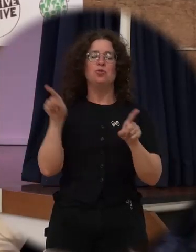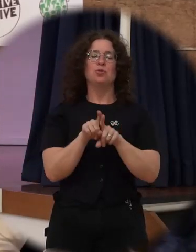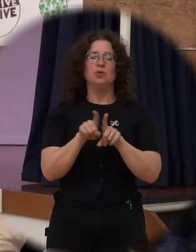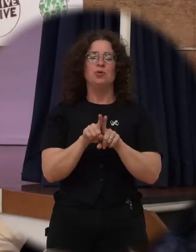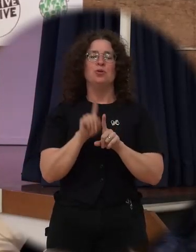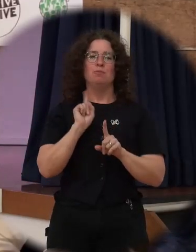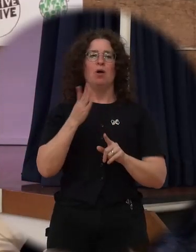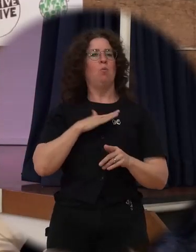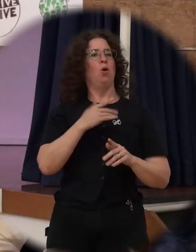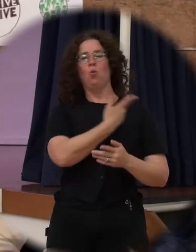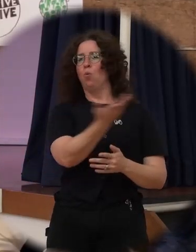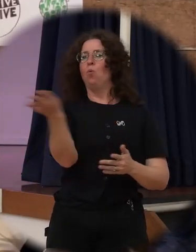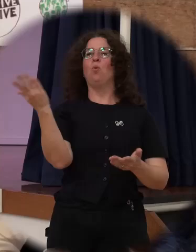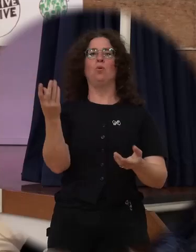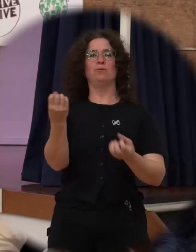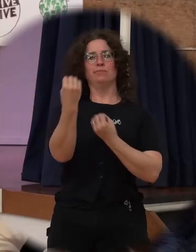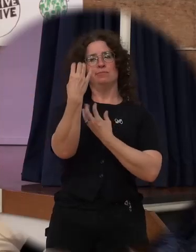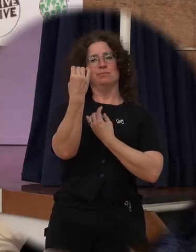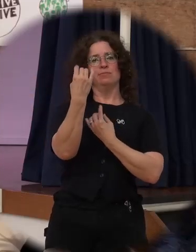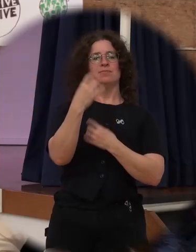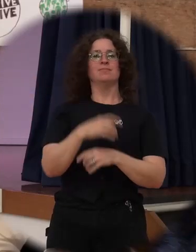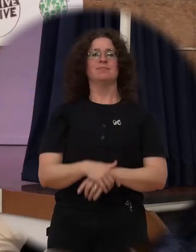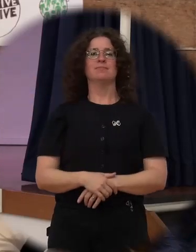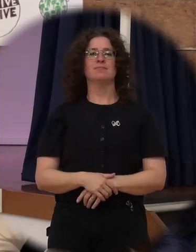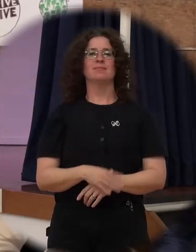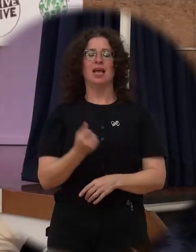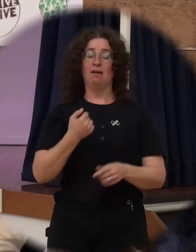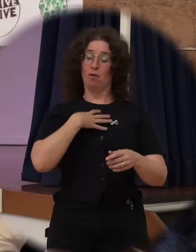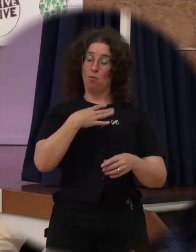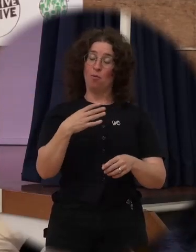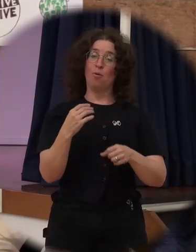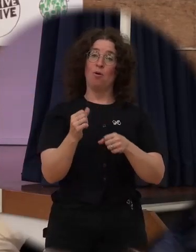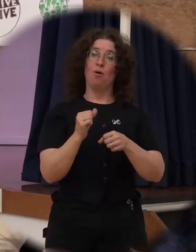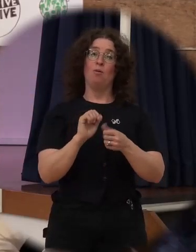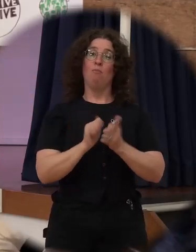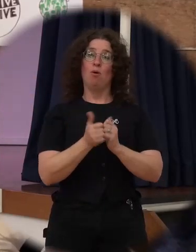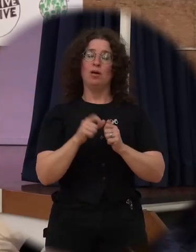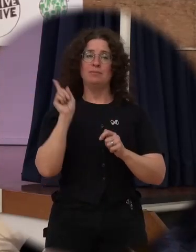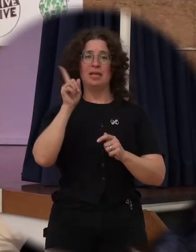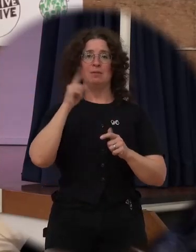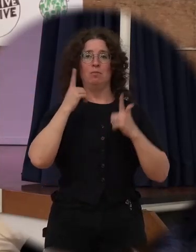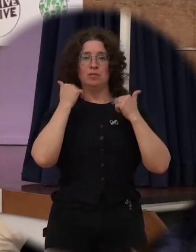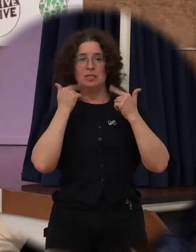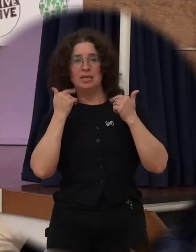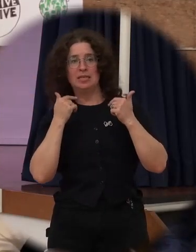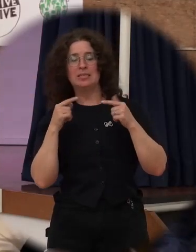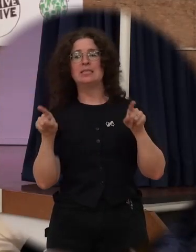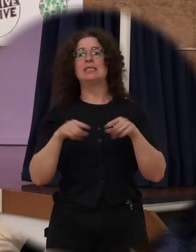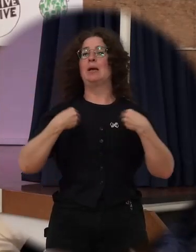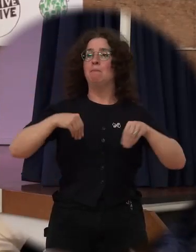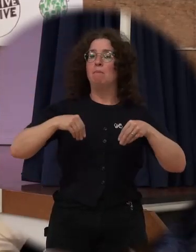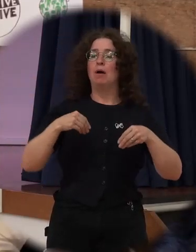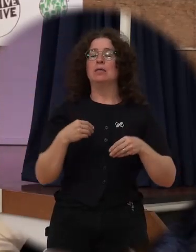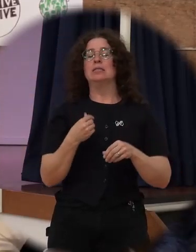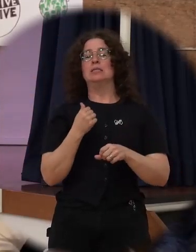to everyone out there. We do have games in the pipeline that we're still going to test out, and we're building a strategic marketing game.